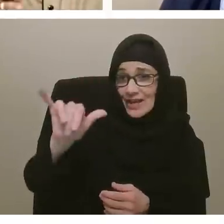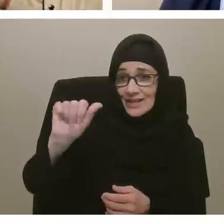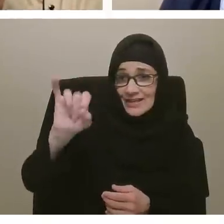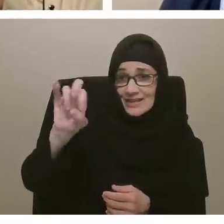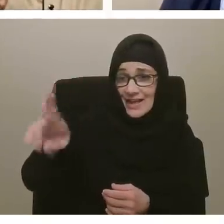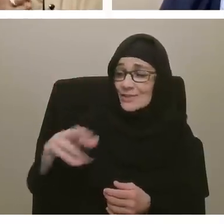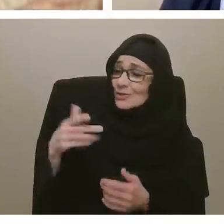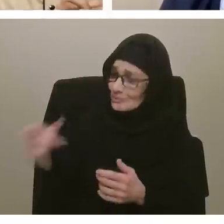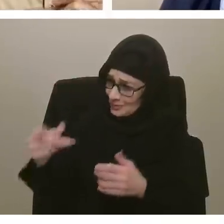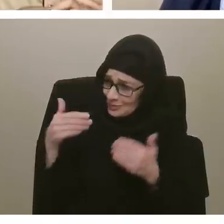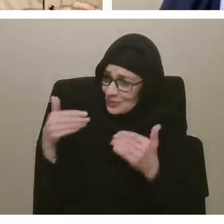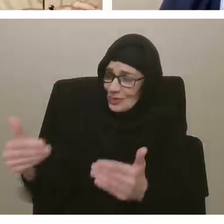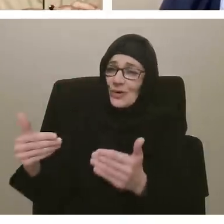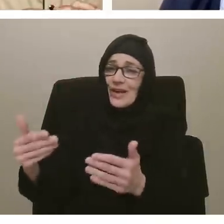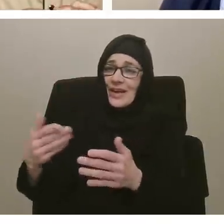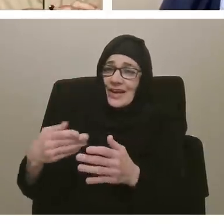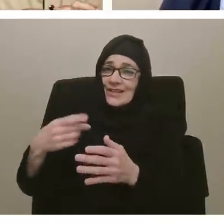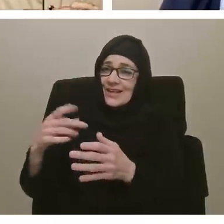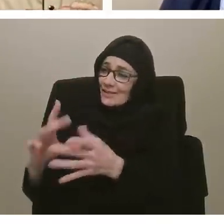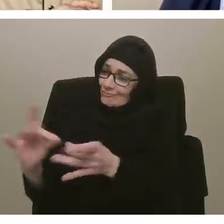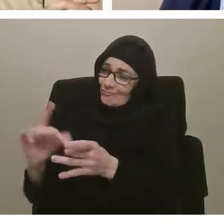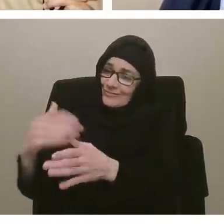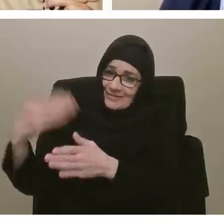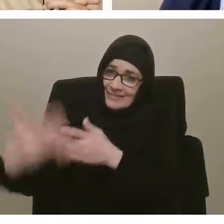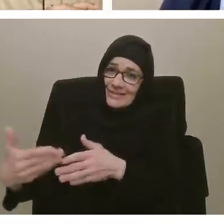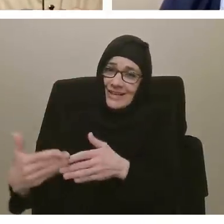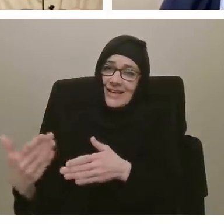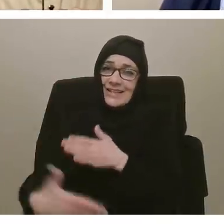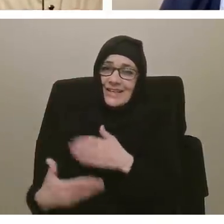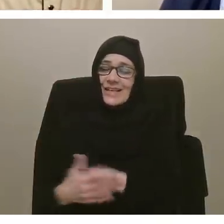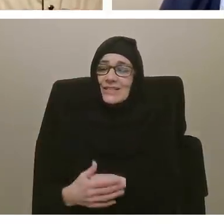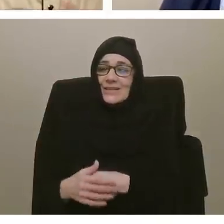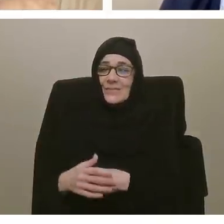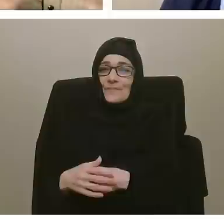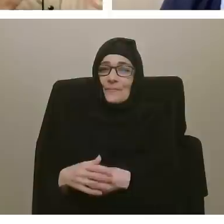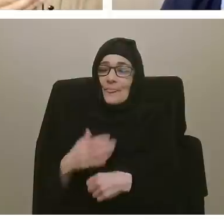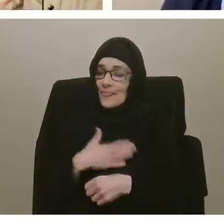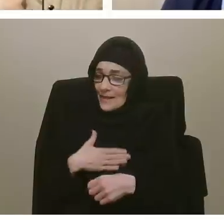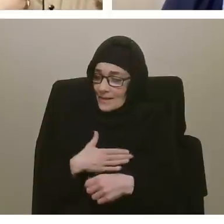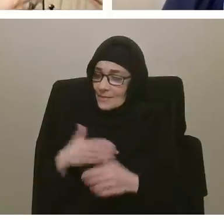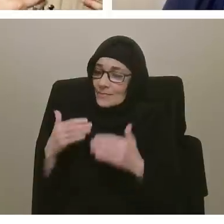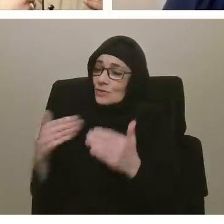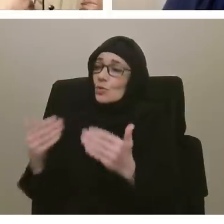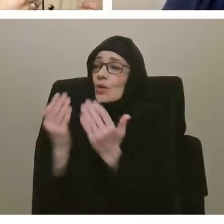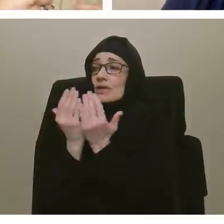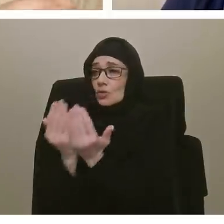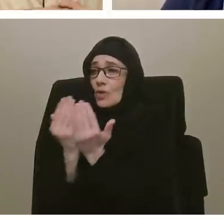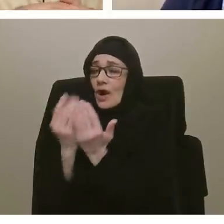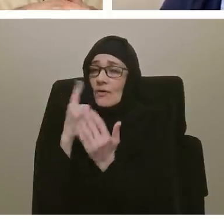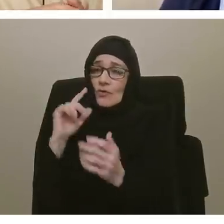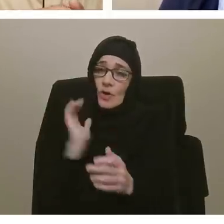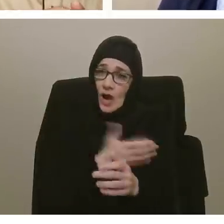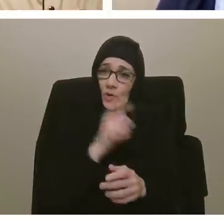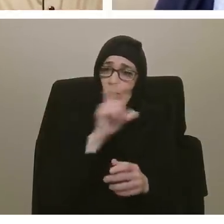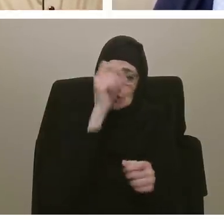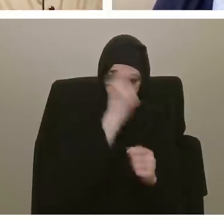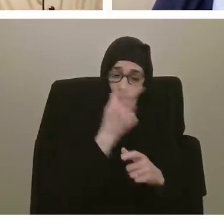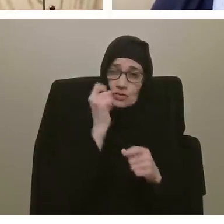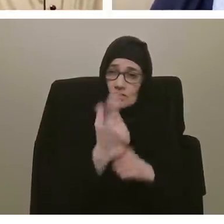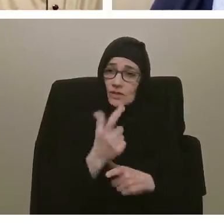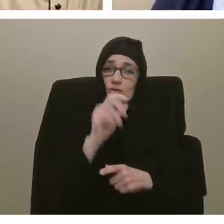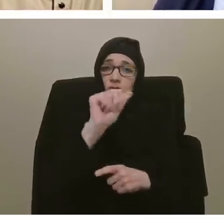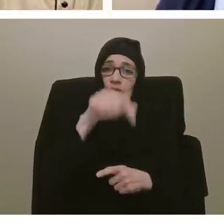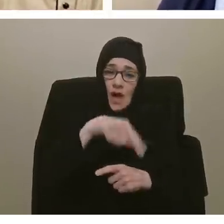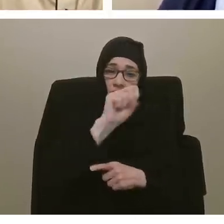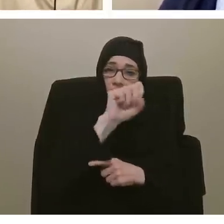It's our last session of Qur'an 30 for 30 for a dua for our brothers and sisters in Al-Aqsa, and for a dua for all of us to also keep connected to the Qur'an after